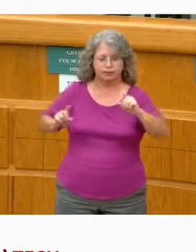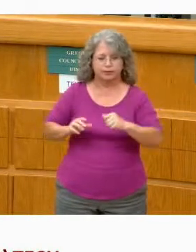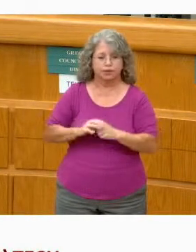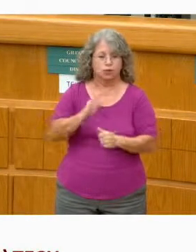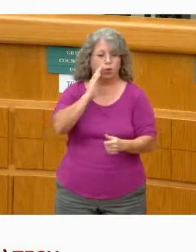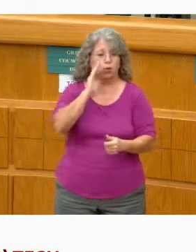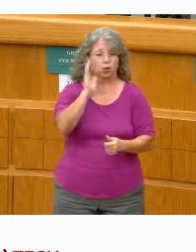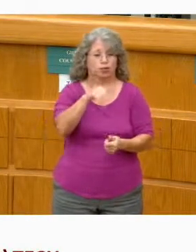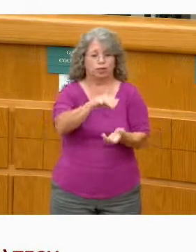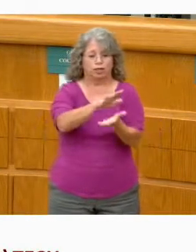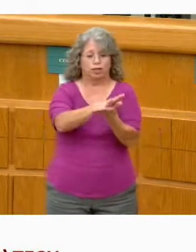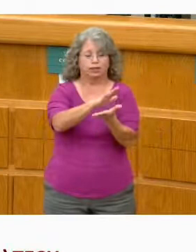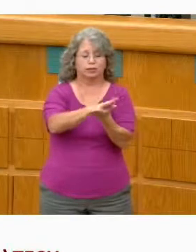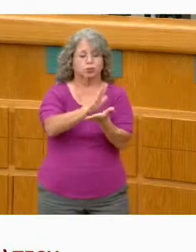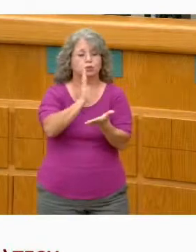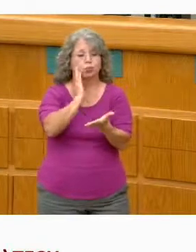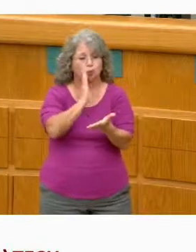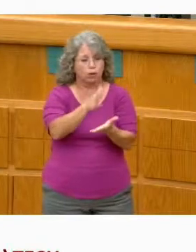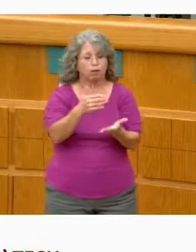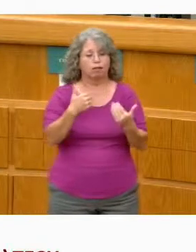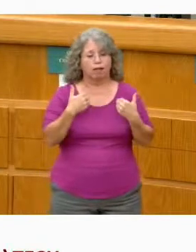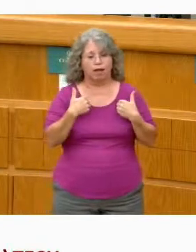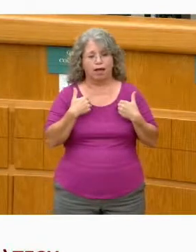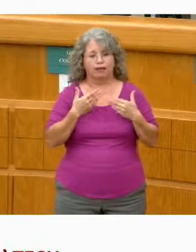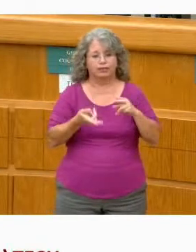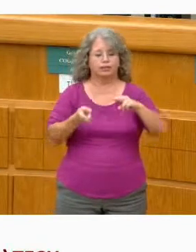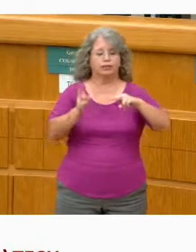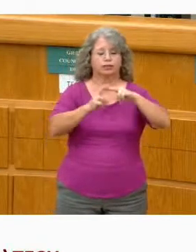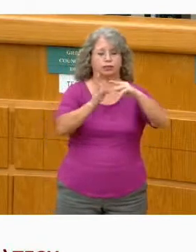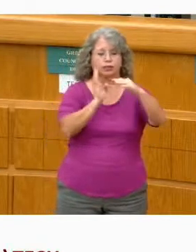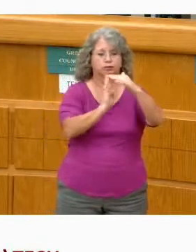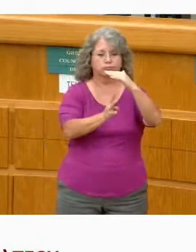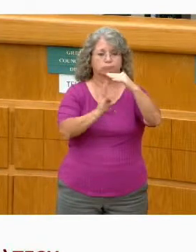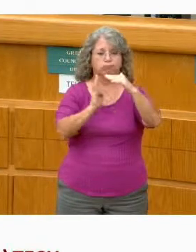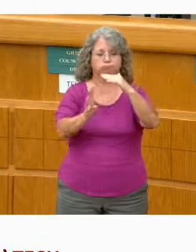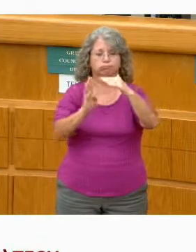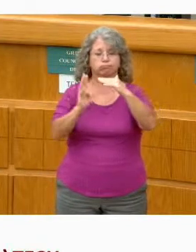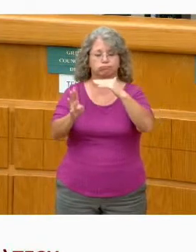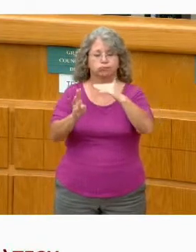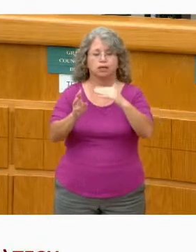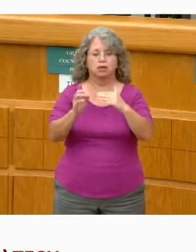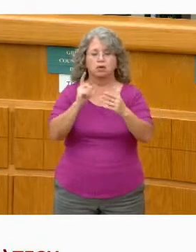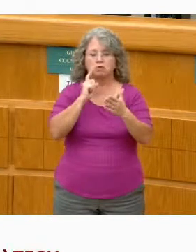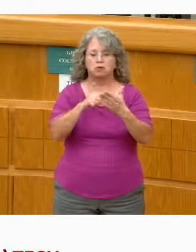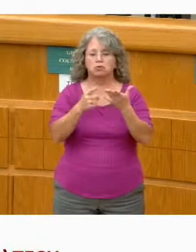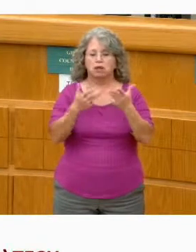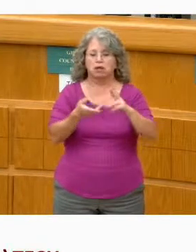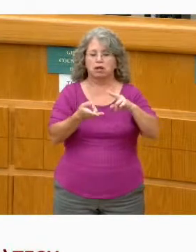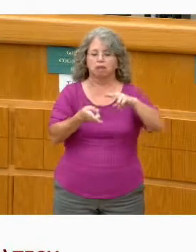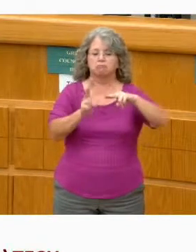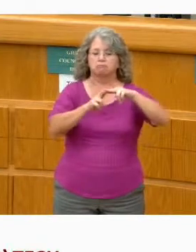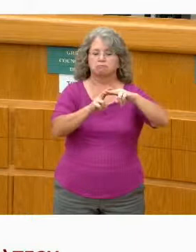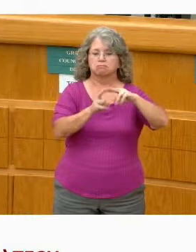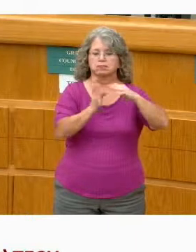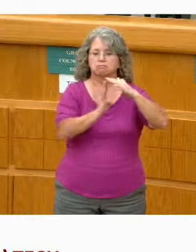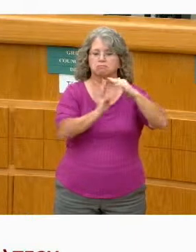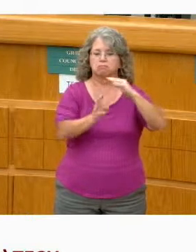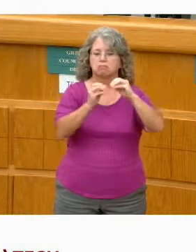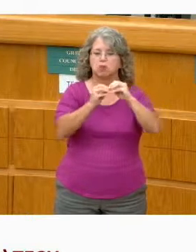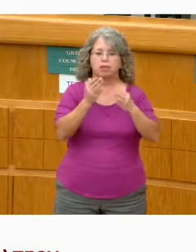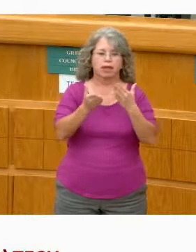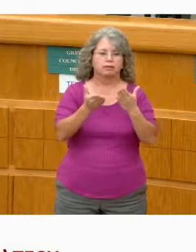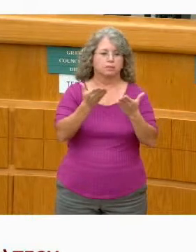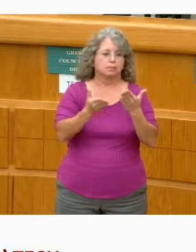Schools, we know, are going to start to have increased foot traffic, and we can already see that foot traffic start to increase slightly at K